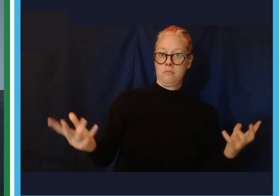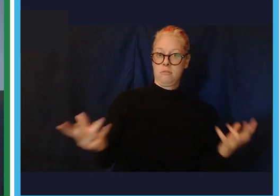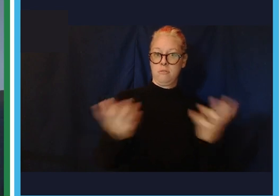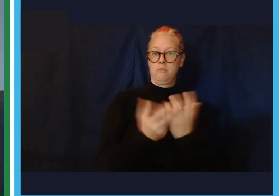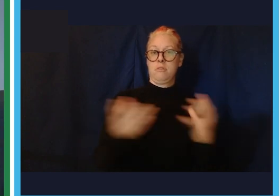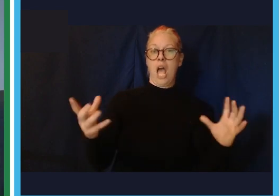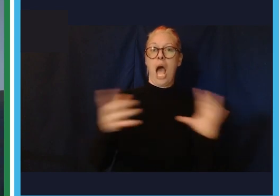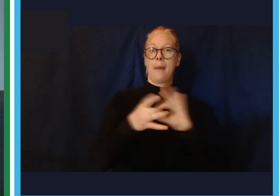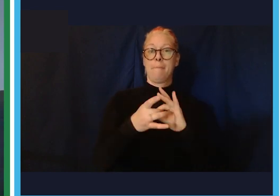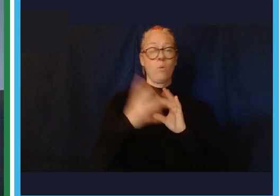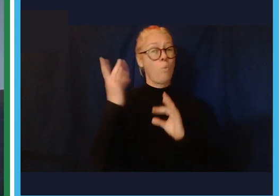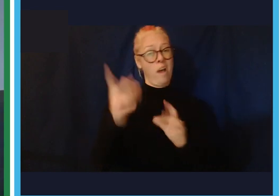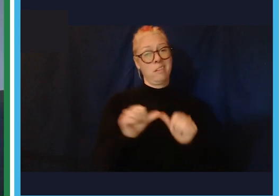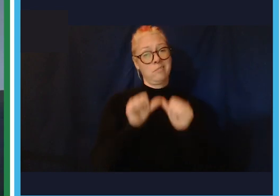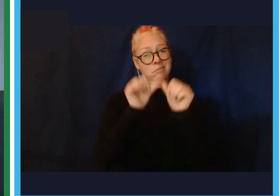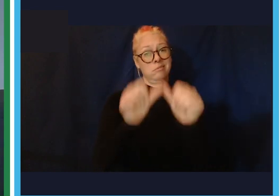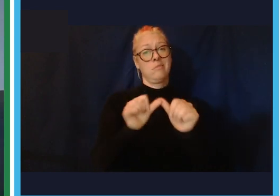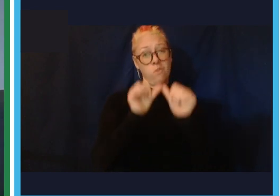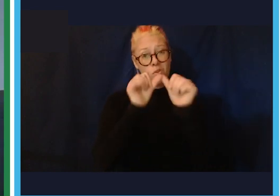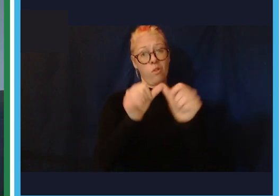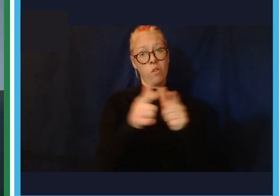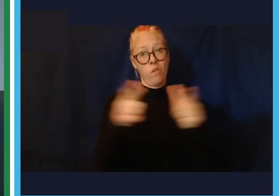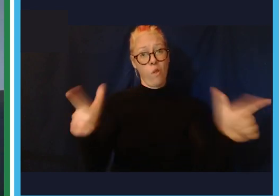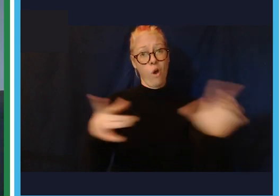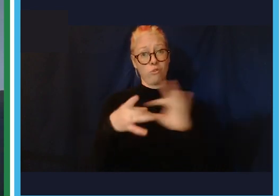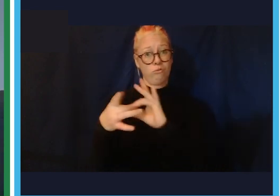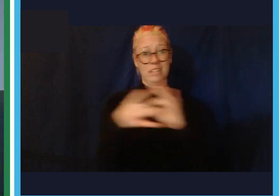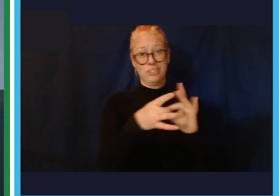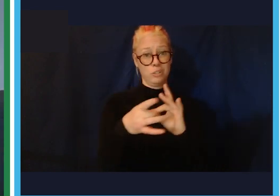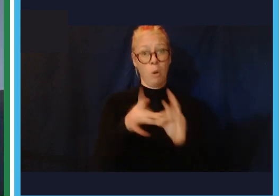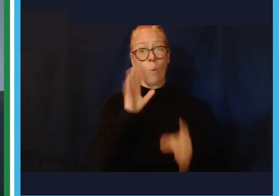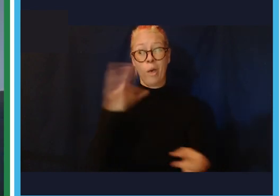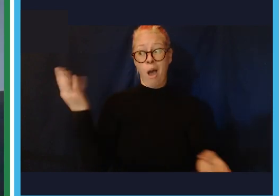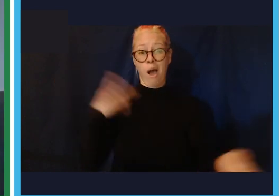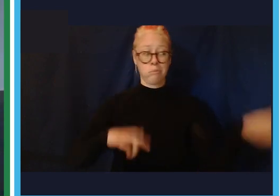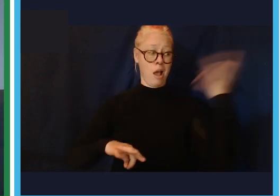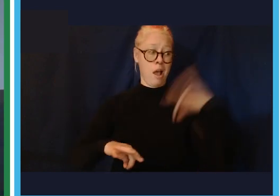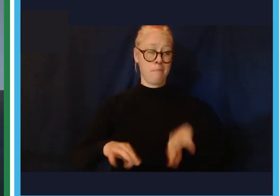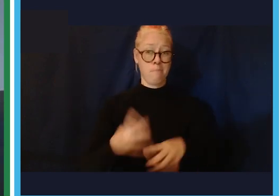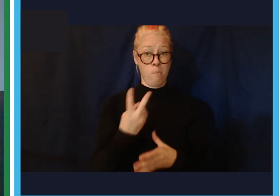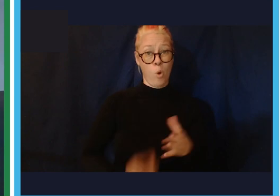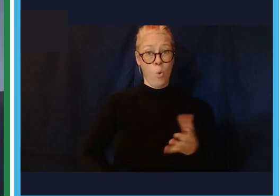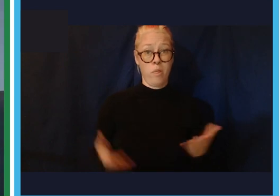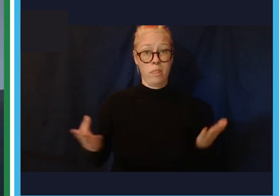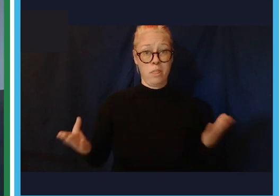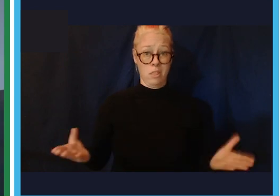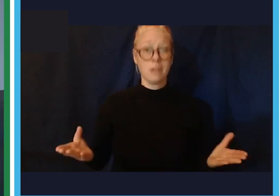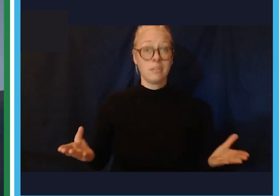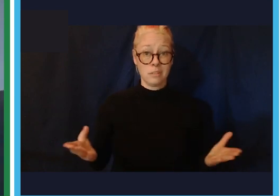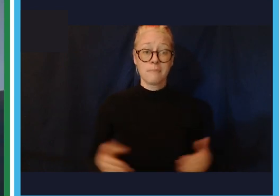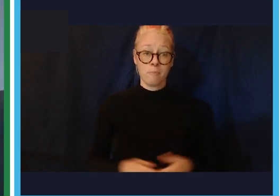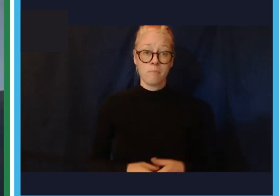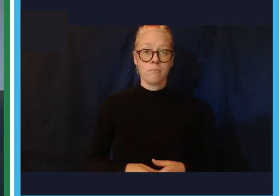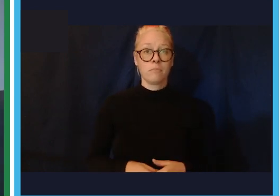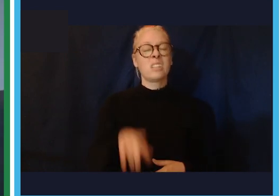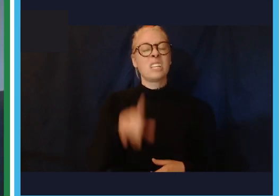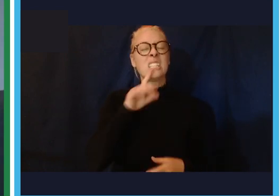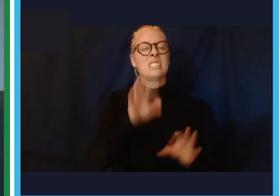what the goal is, the end goal is, what is the show, what are the characters, what's the world like,